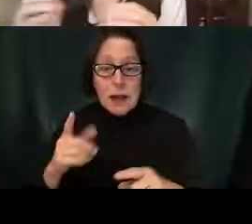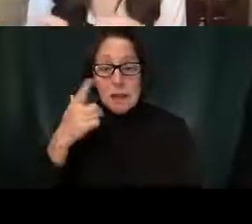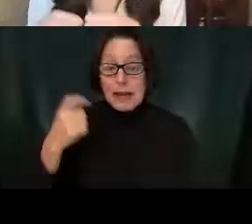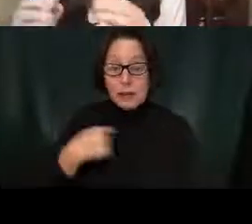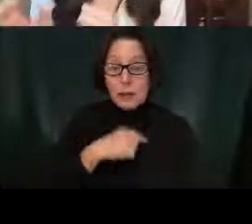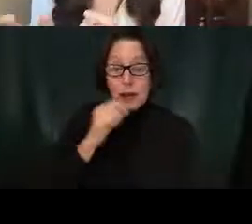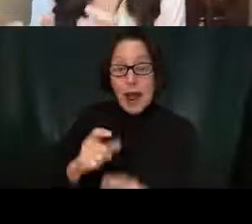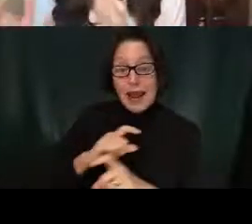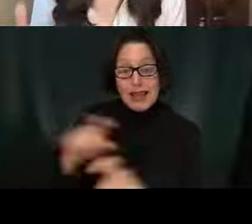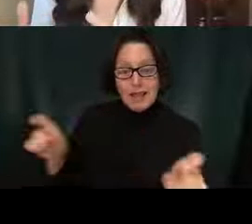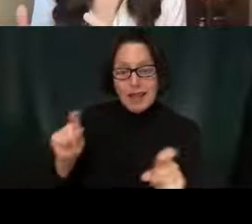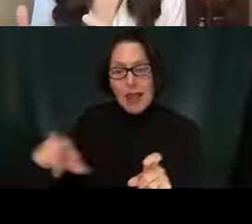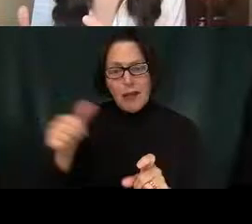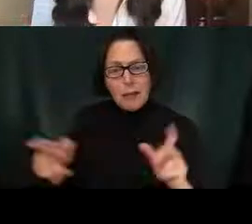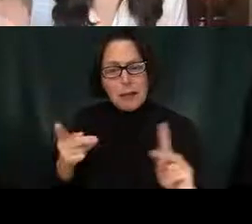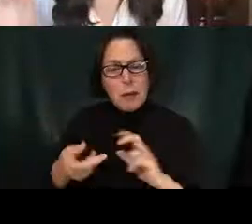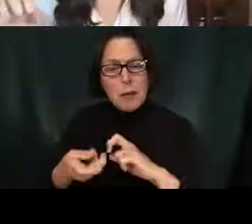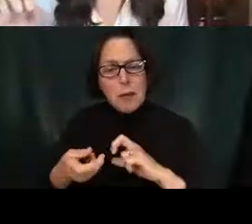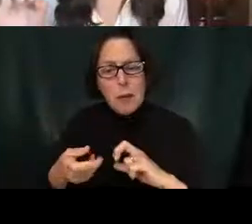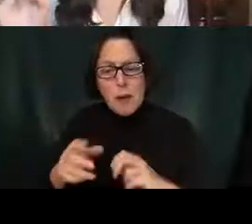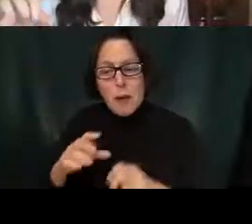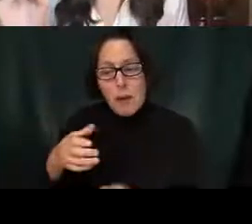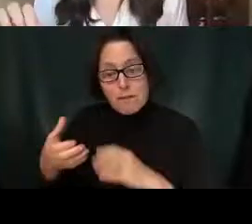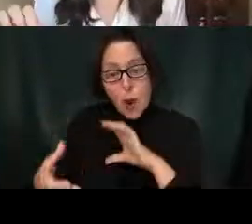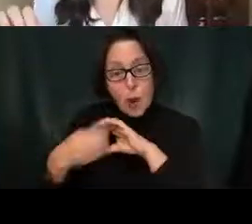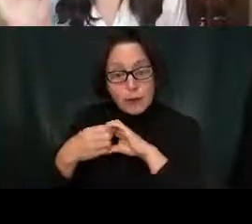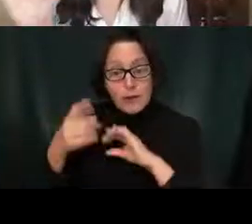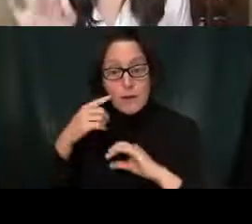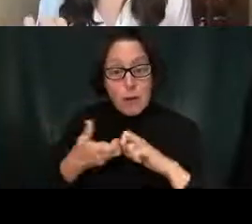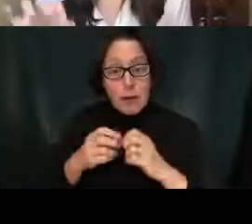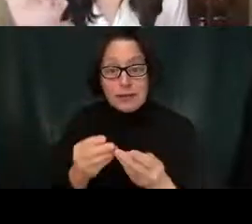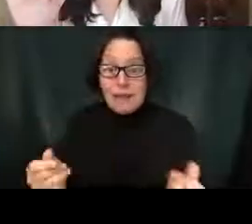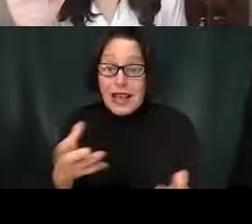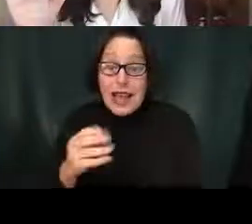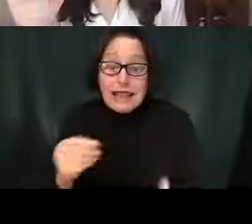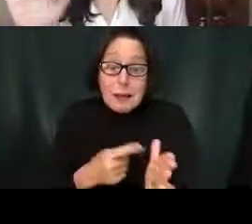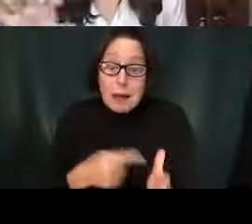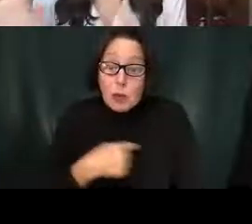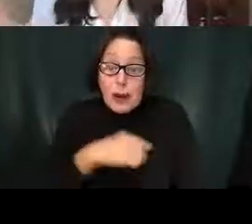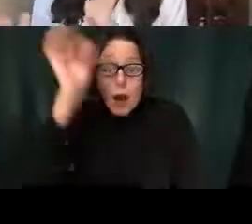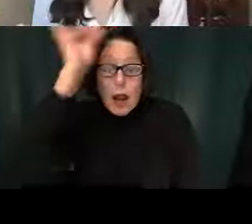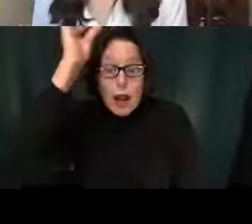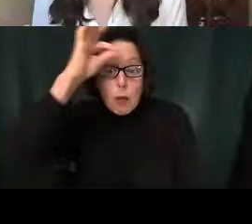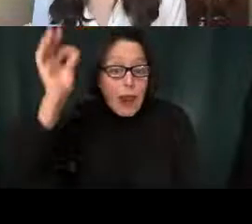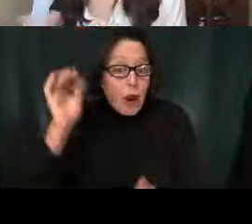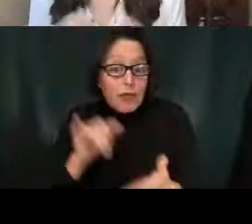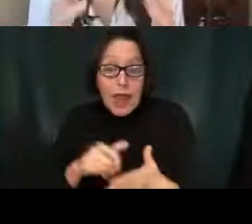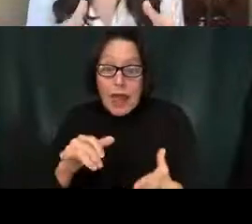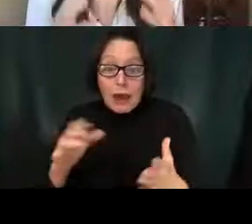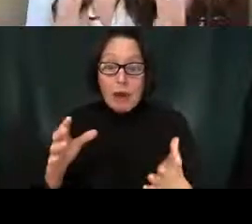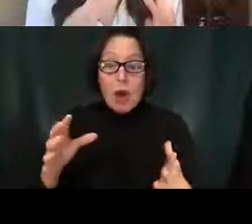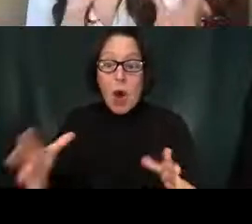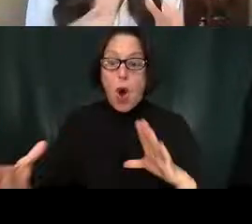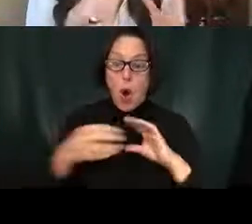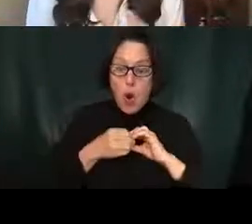giving people ownership for problem solving. And sometimes we're not even aware that the reason this ownership has been taken away is because